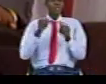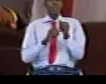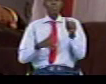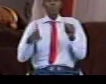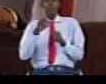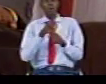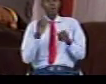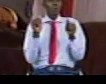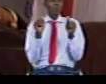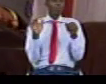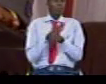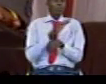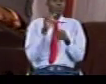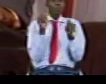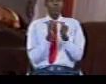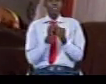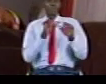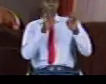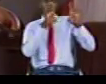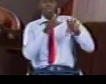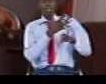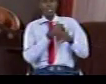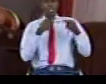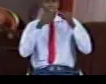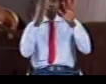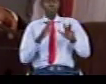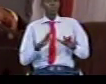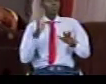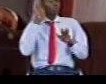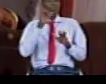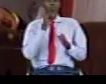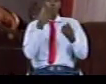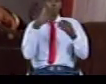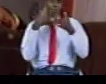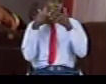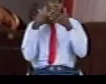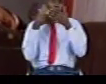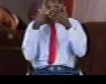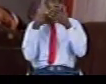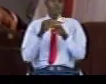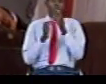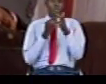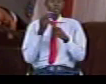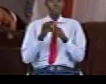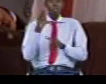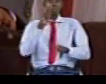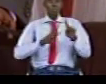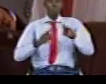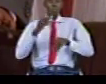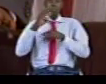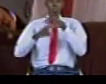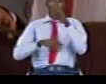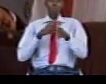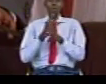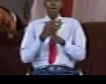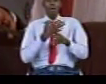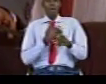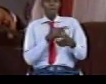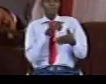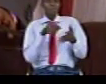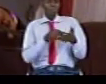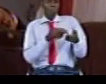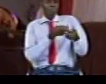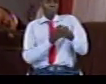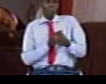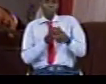hostility. But that thing will never come near you. And the people of the world, they have enticement and allurements of